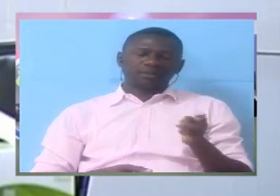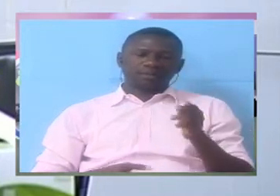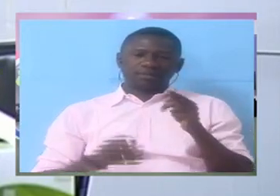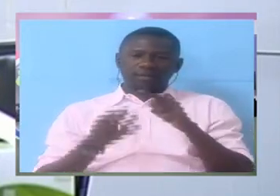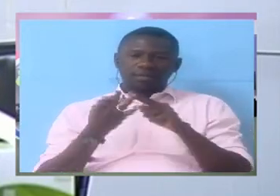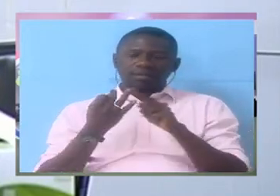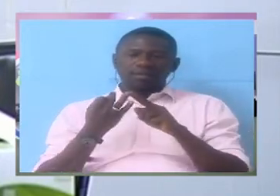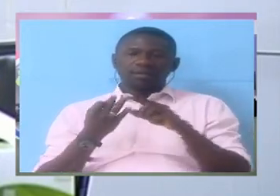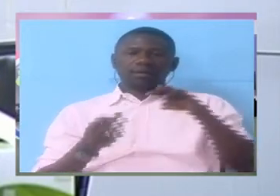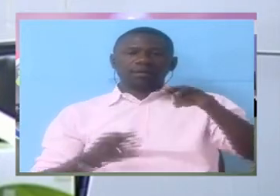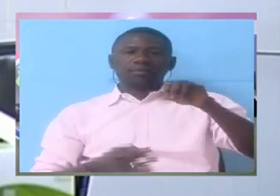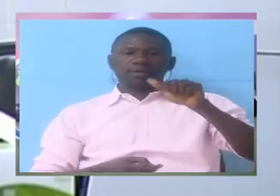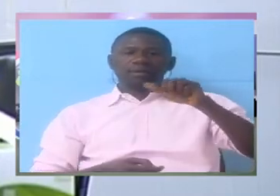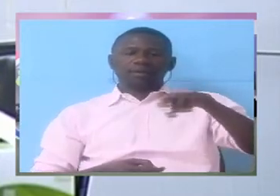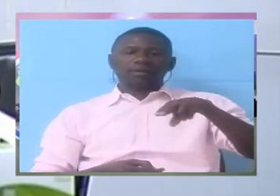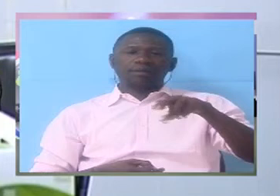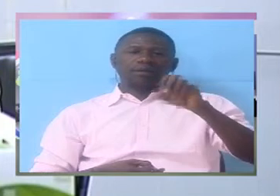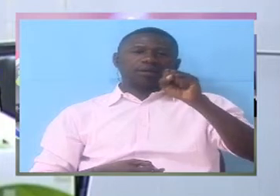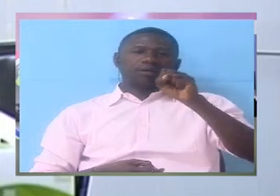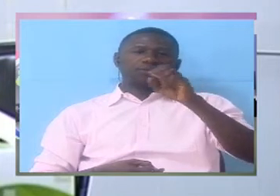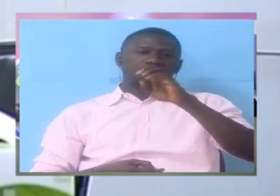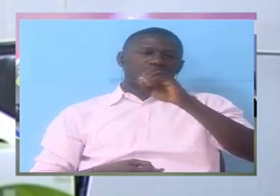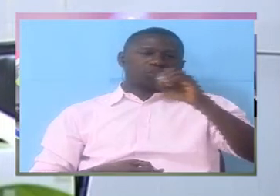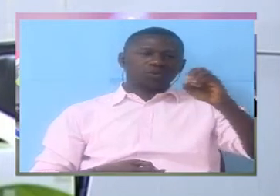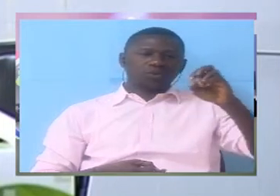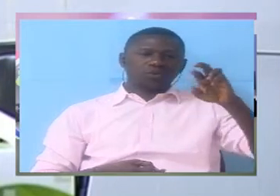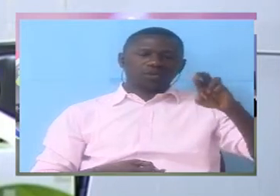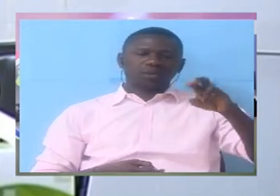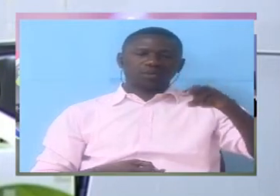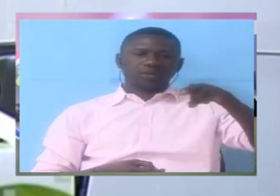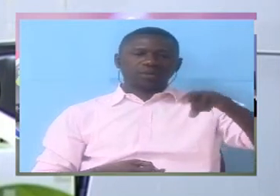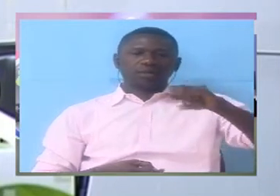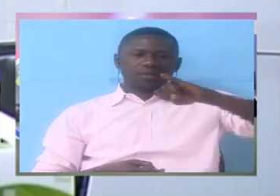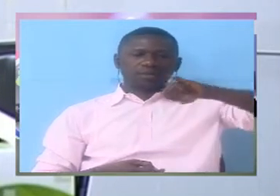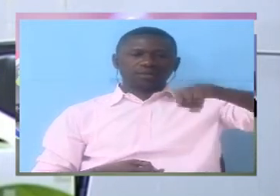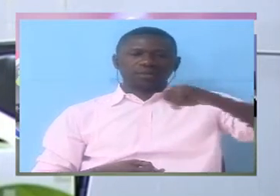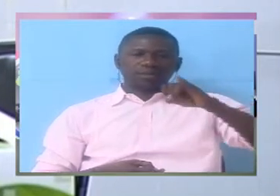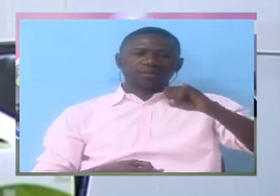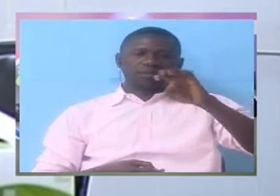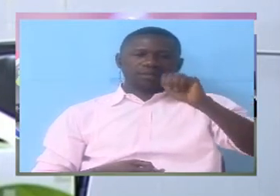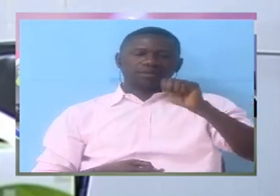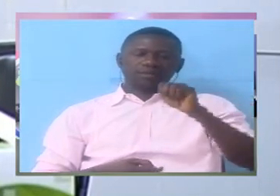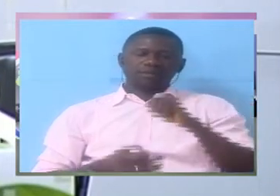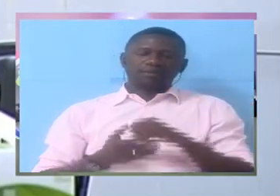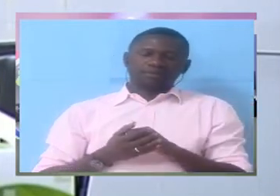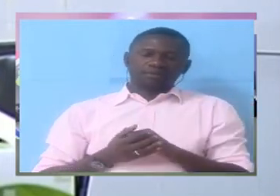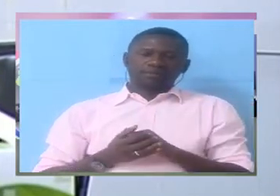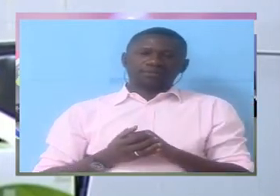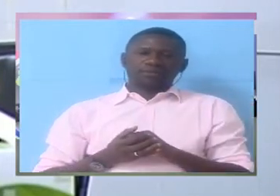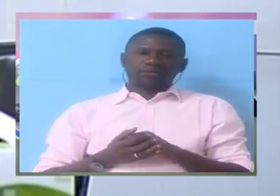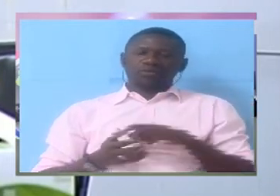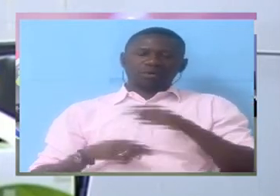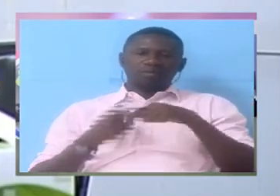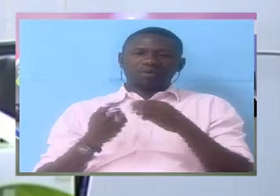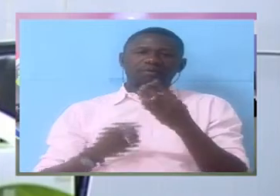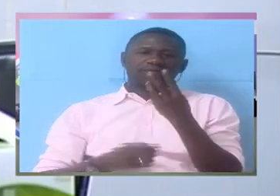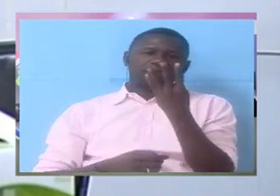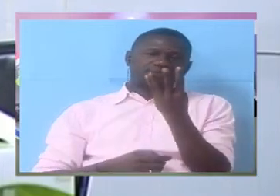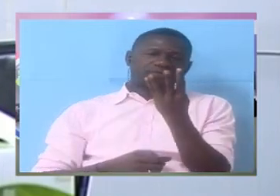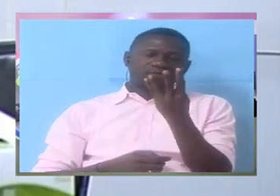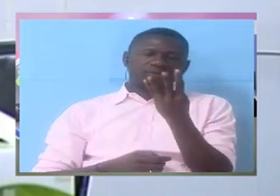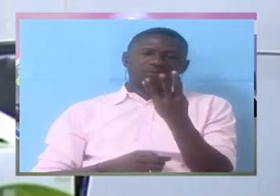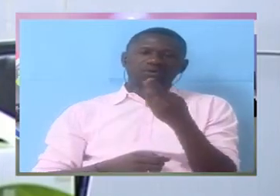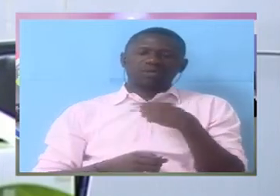Mansour Ndiaye. We are the three. Del mo sabo lem. We are the four. Intel mo nano lem. In that